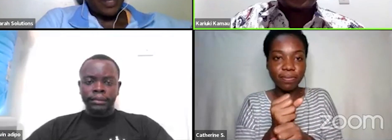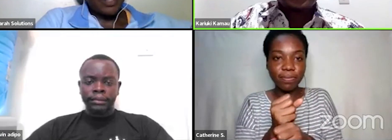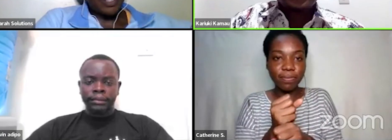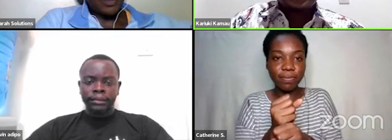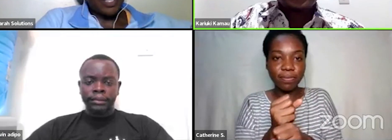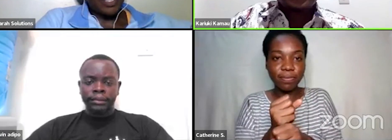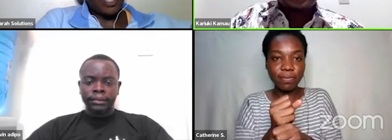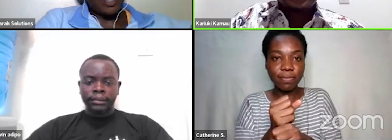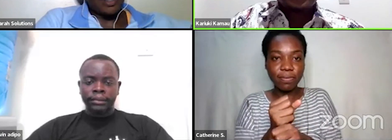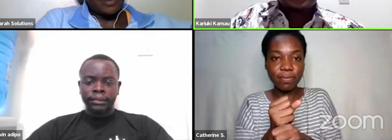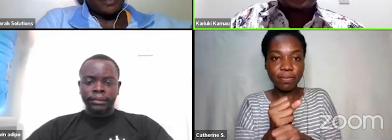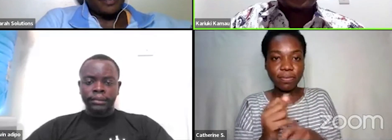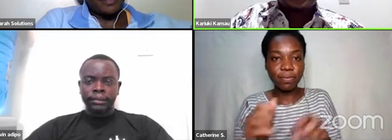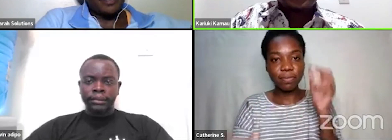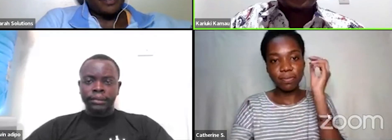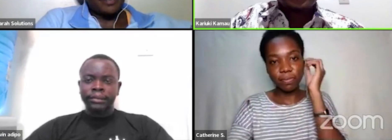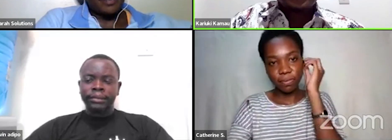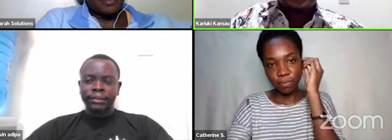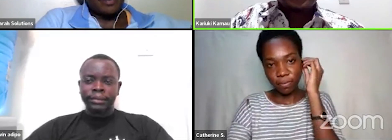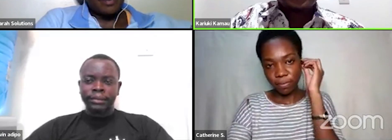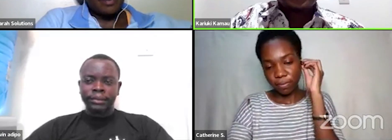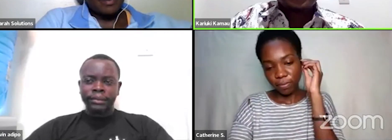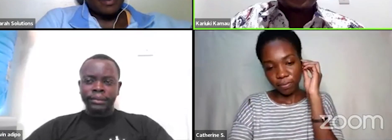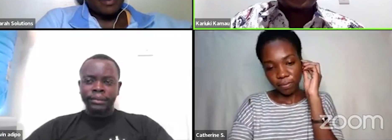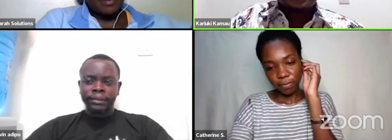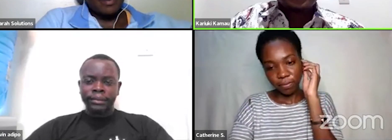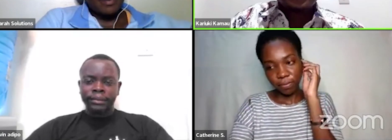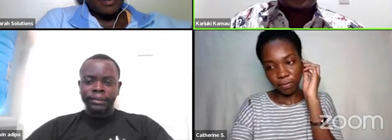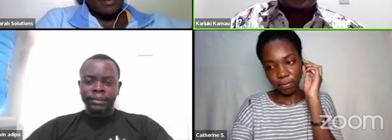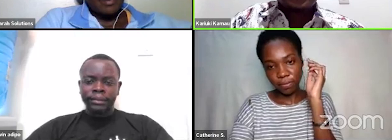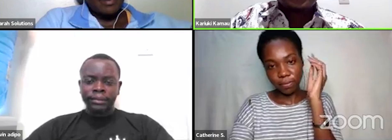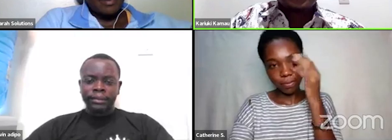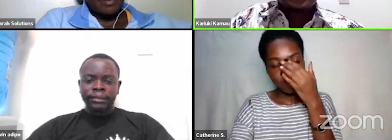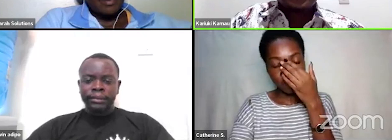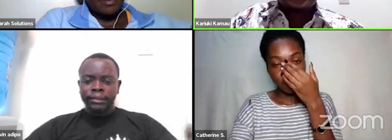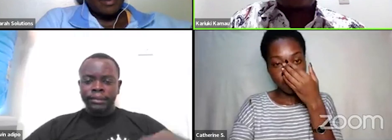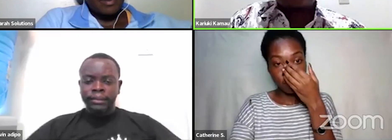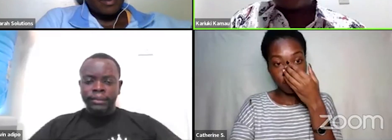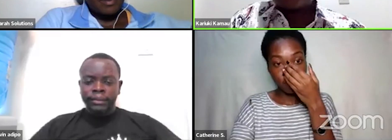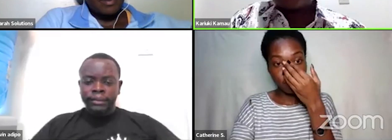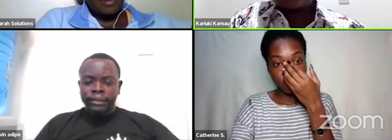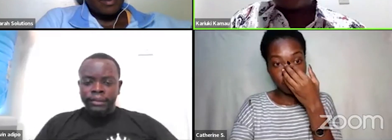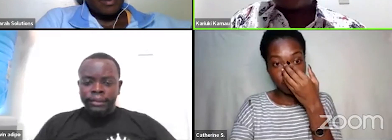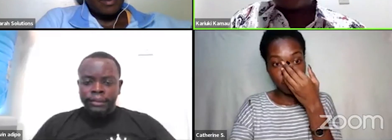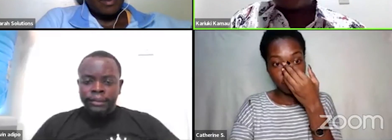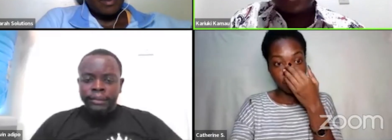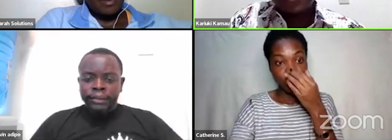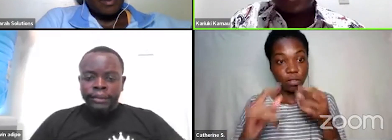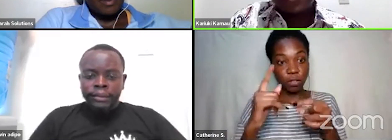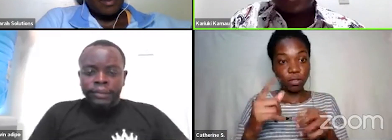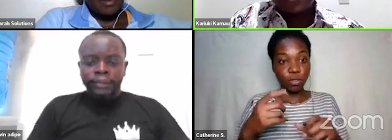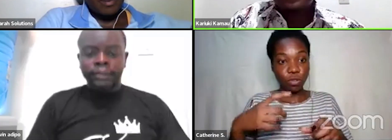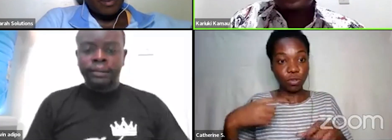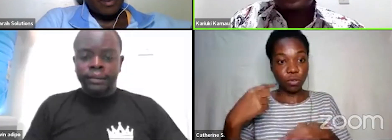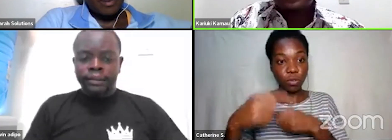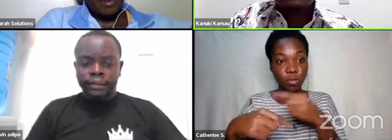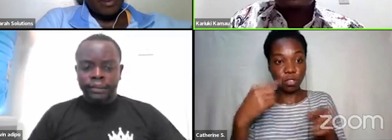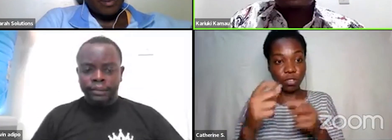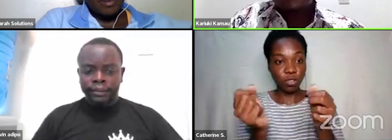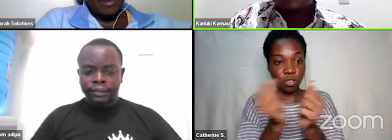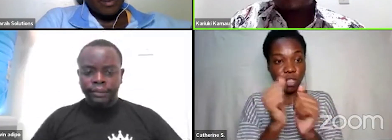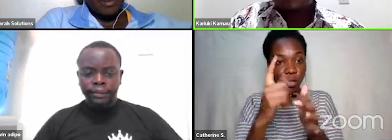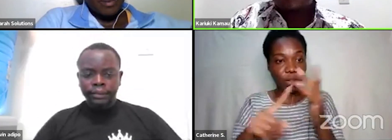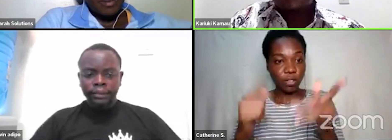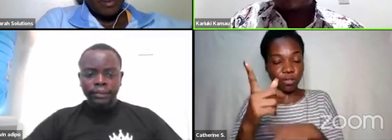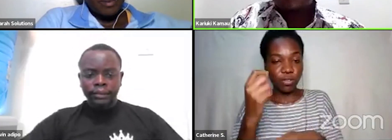been a good in taking care of someone, and you are paying someone. You continue with what you have been doing.